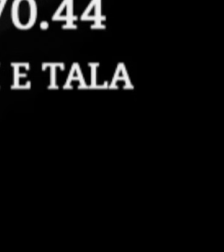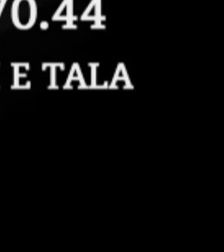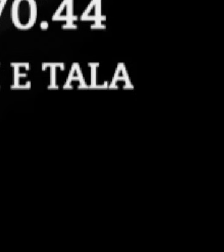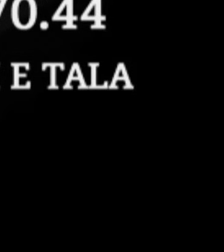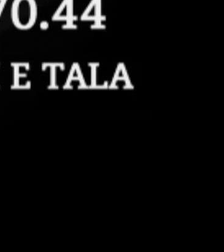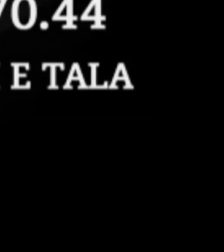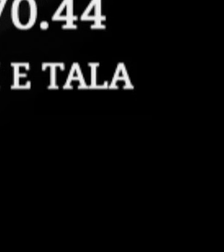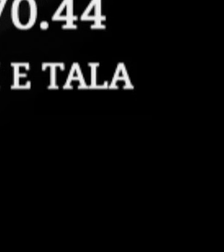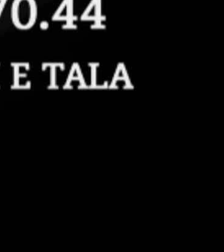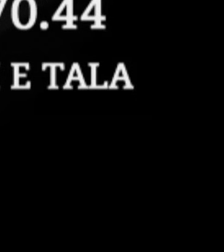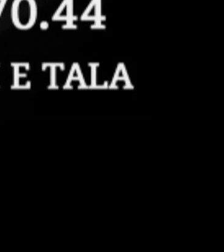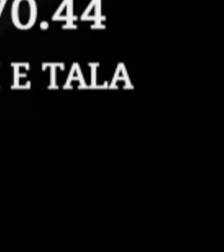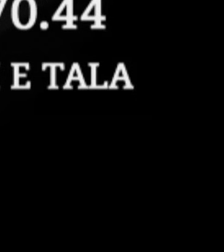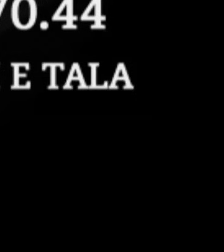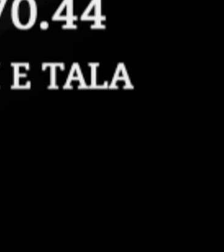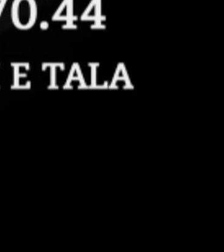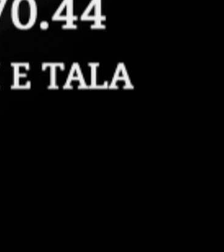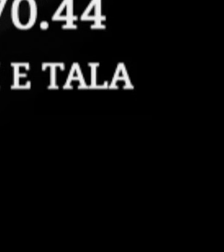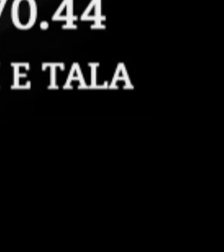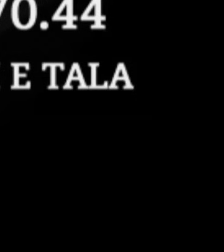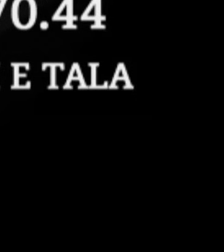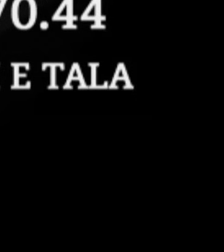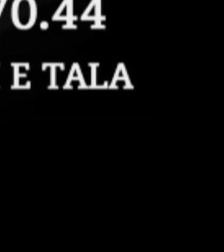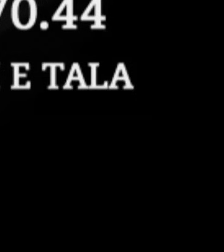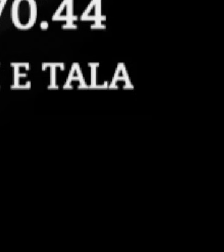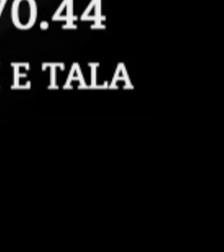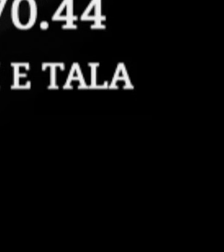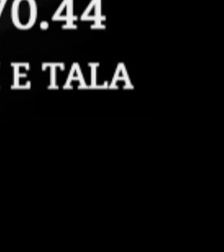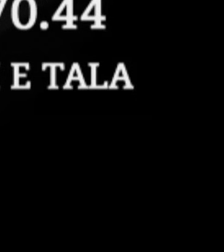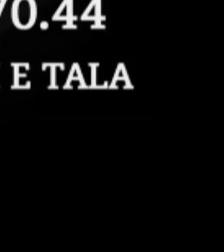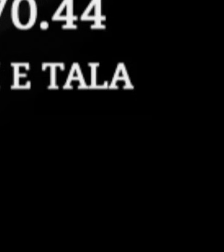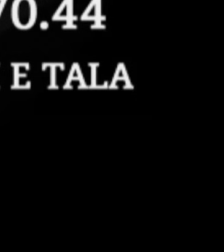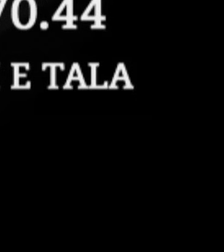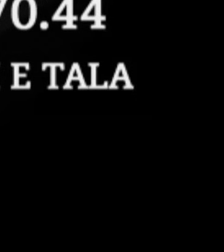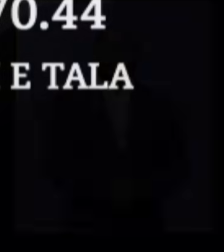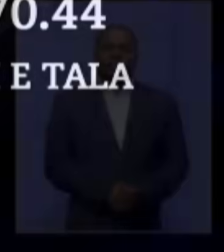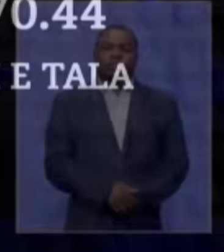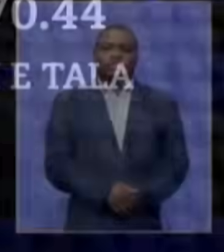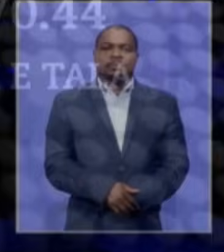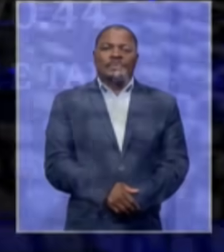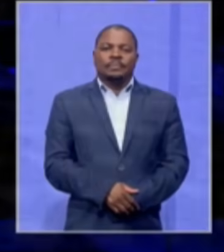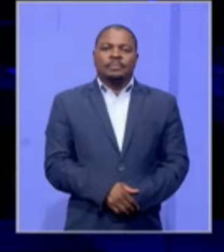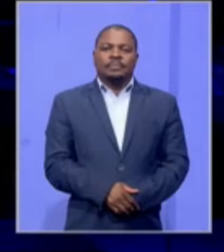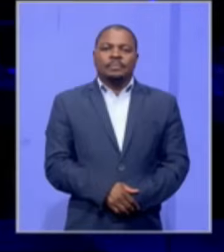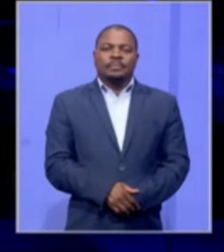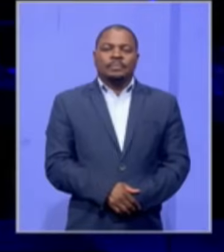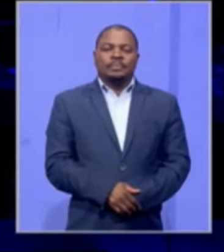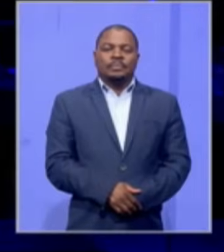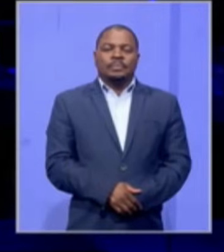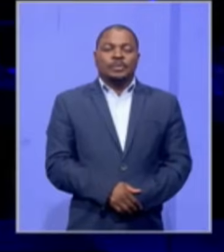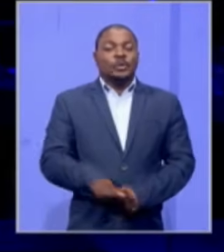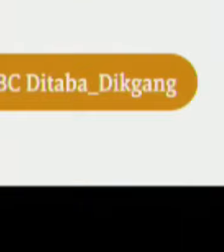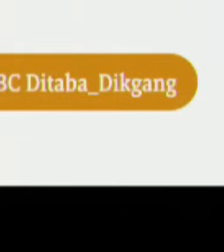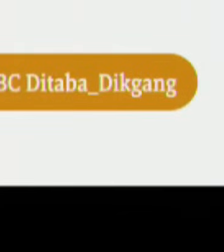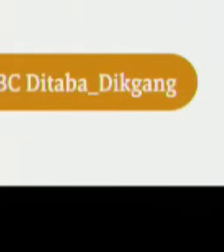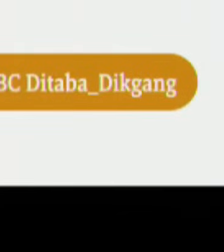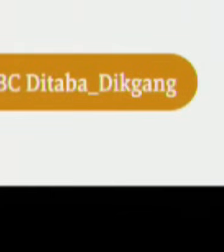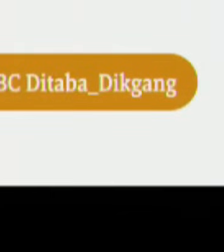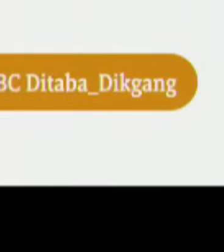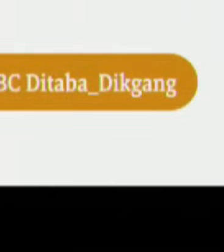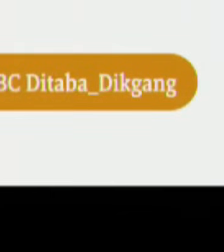inflation le America bo bontshitseng tshehetso ya oli mebarakeng e meholo. Bui ka ikopanya le rona ho social media ka ha